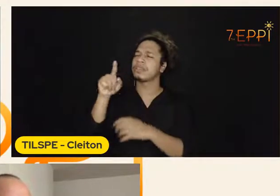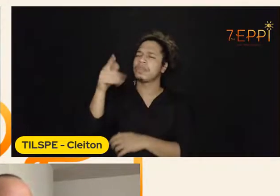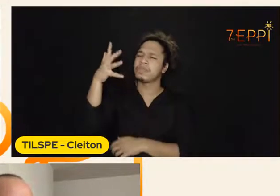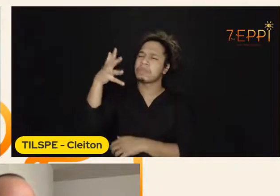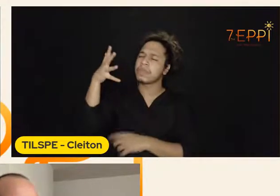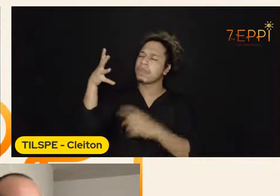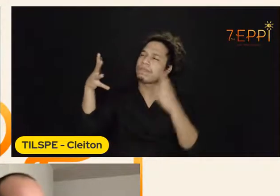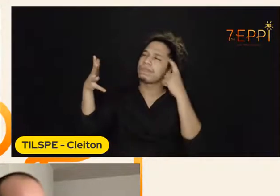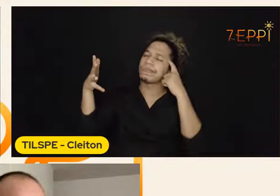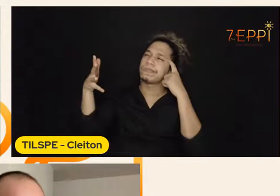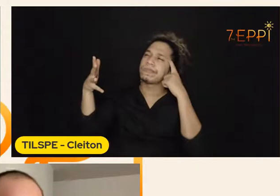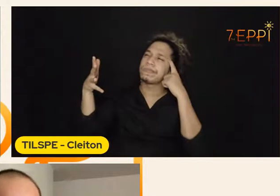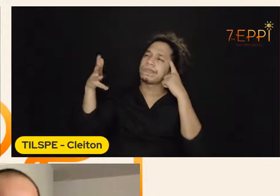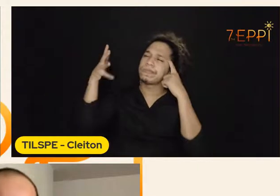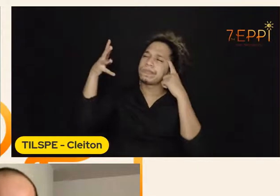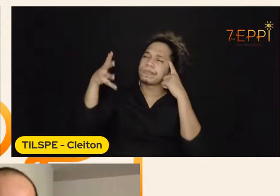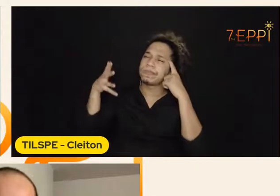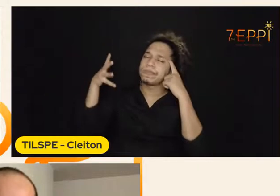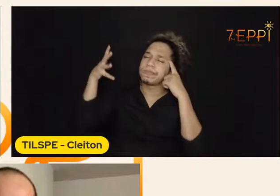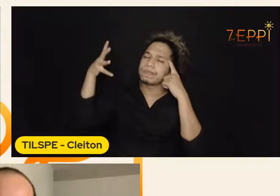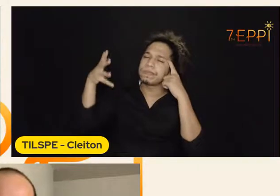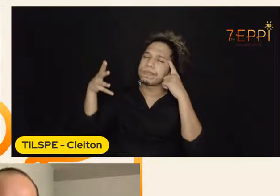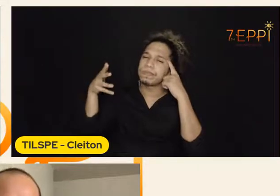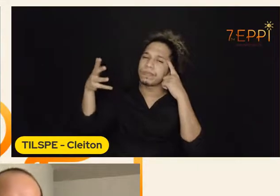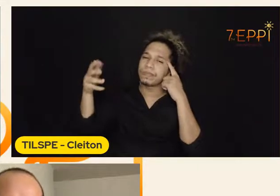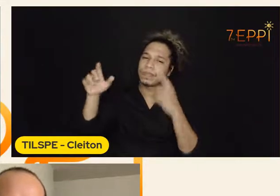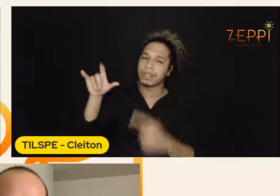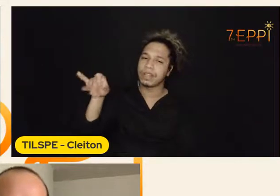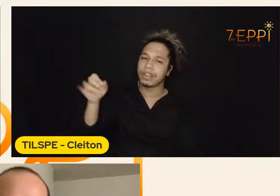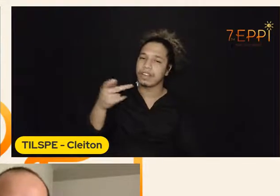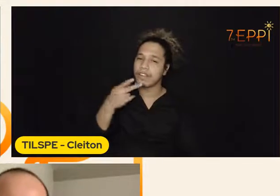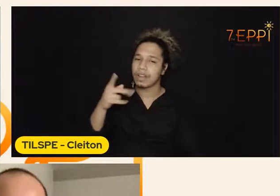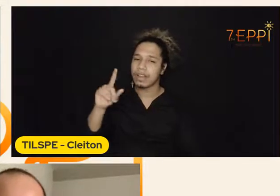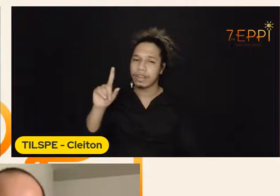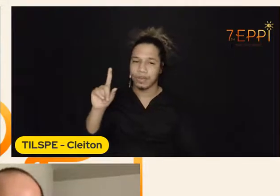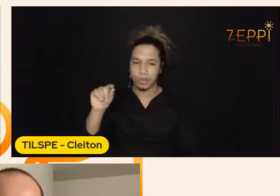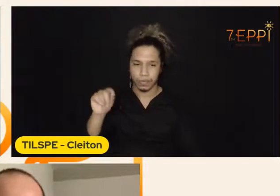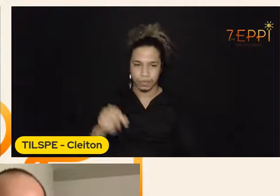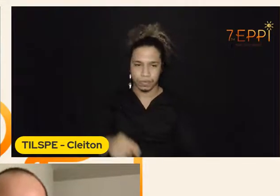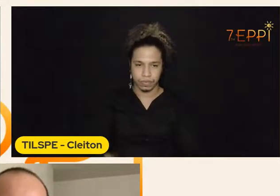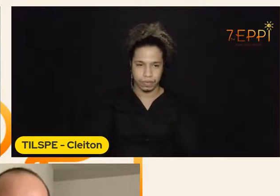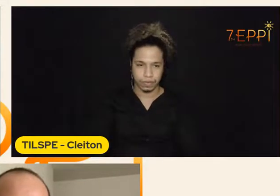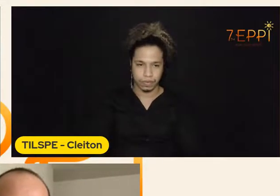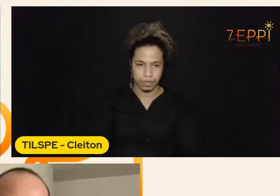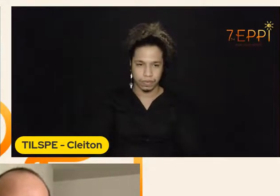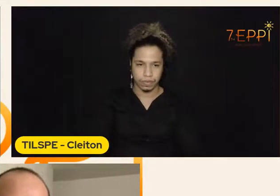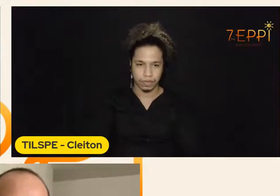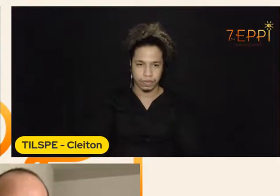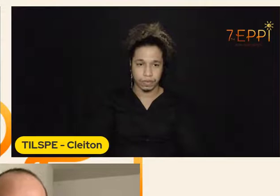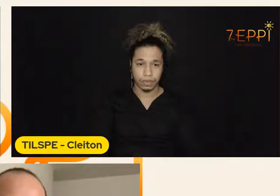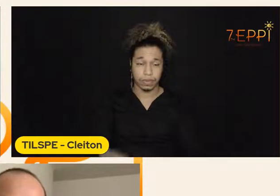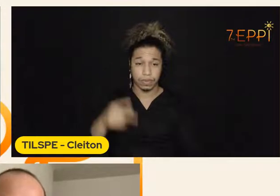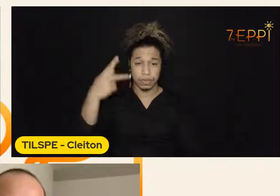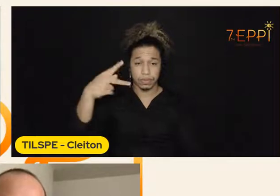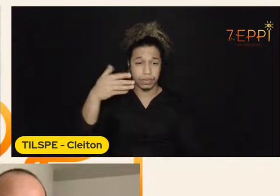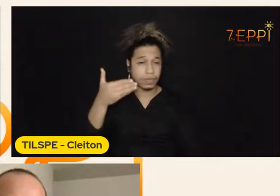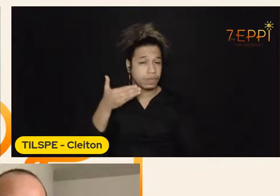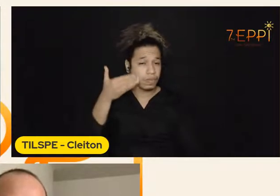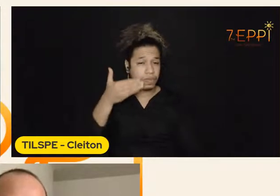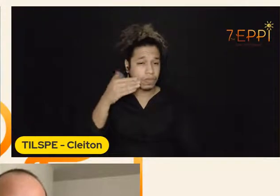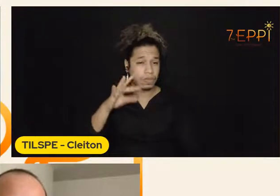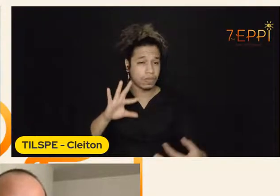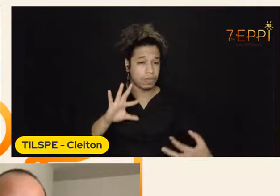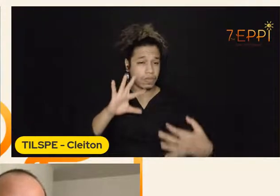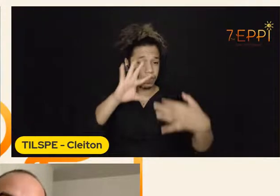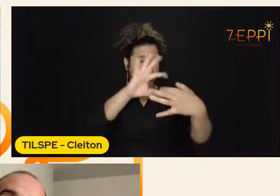mentioned with Liane, how connected is your speech to Kleber's